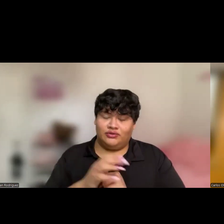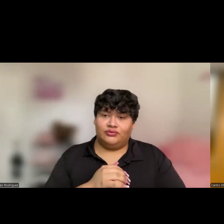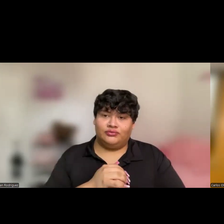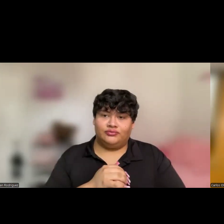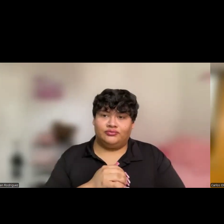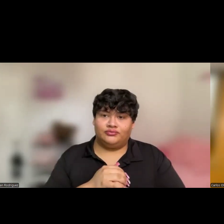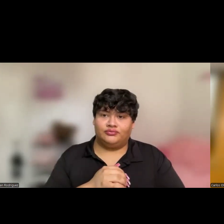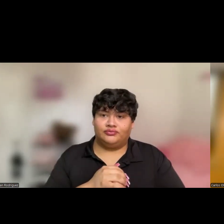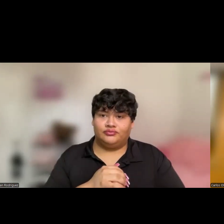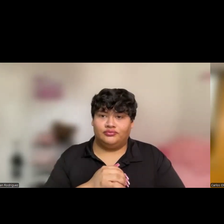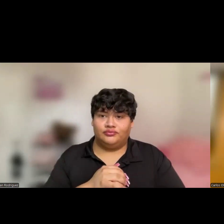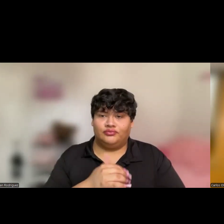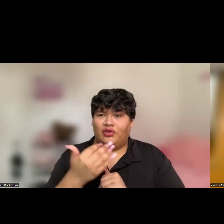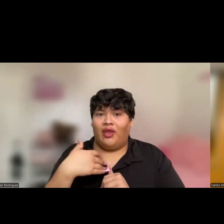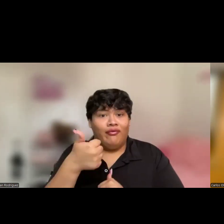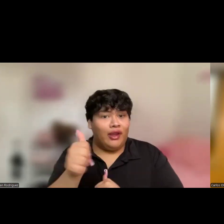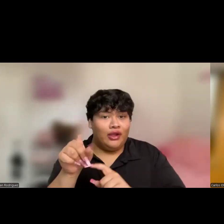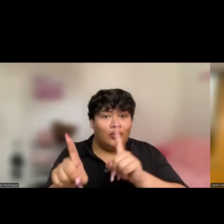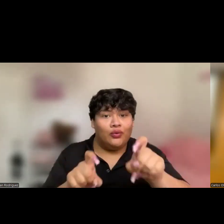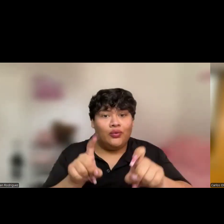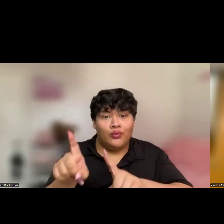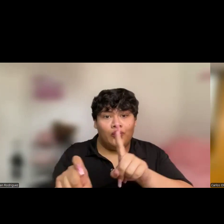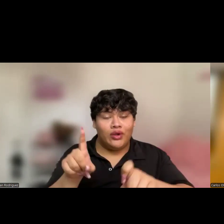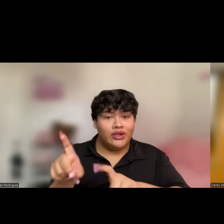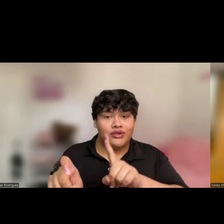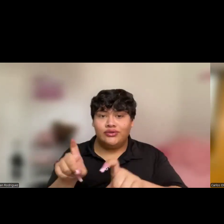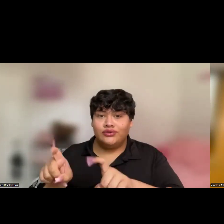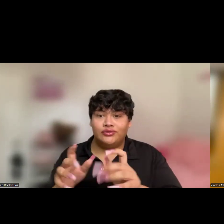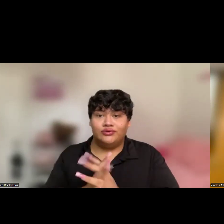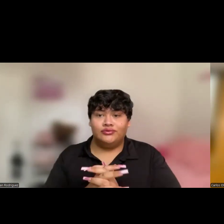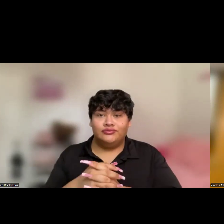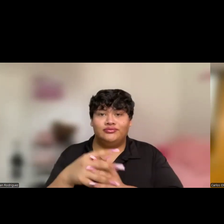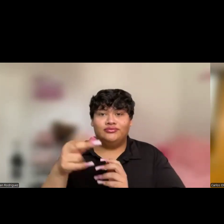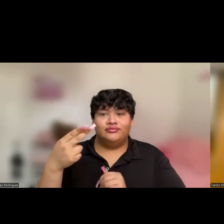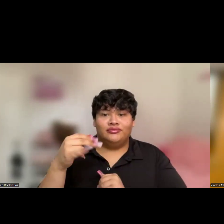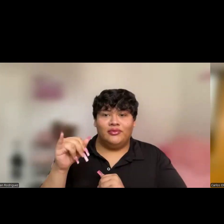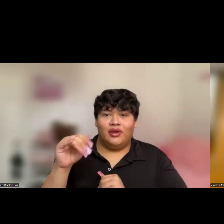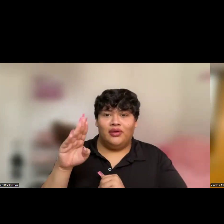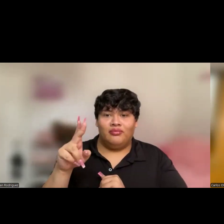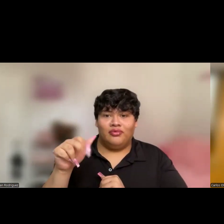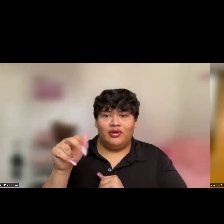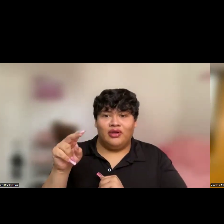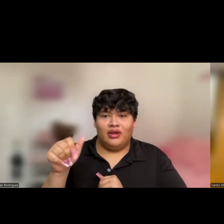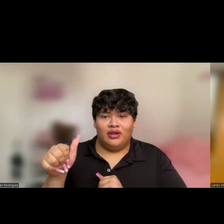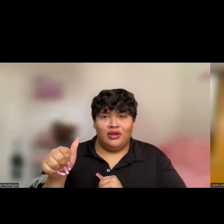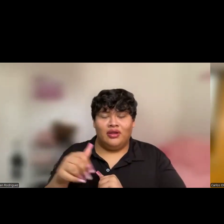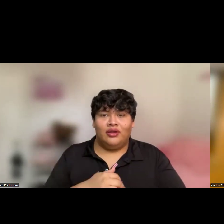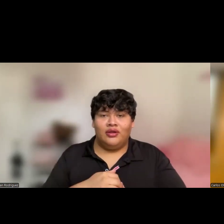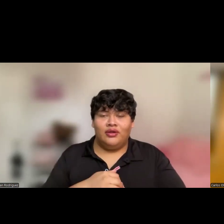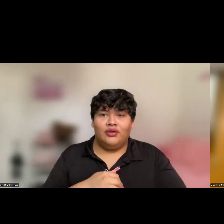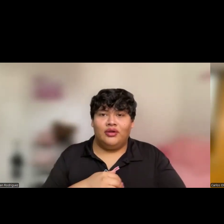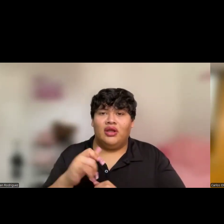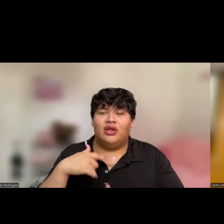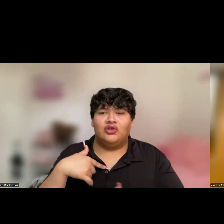I see we have a question from. Hi, Rhiannon, on behalf of Assemblymember Pellerin. I just